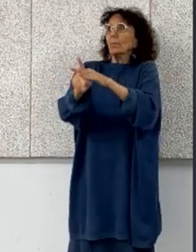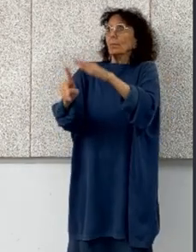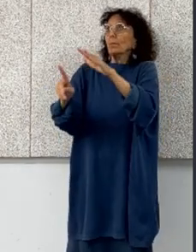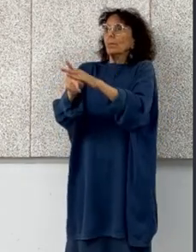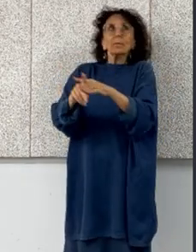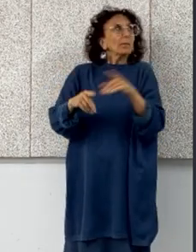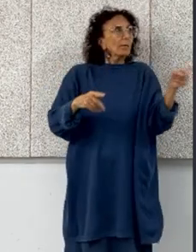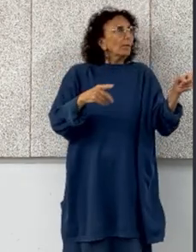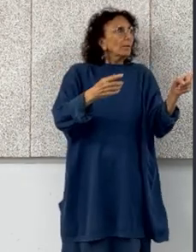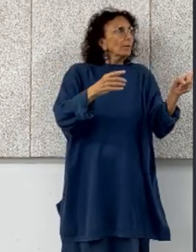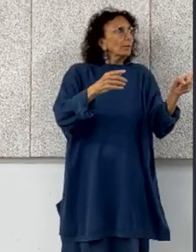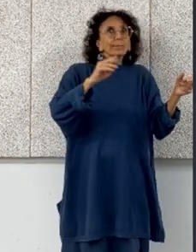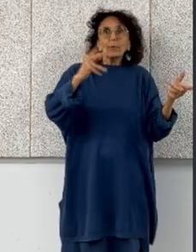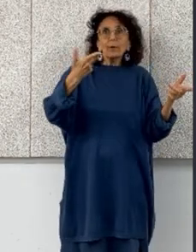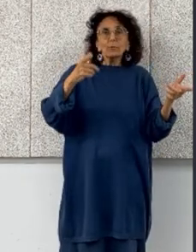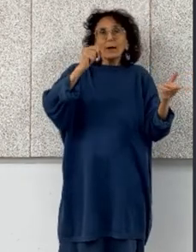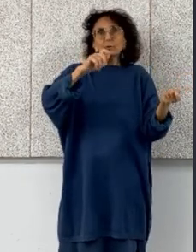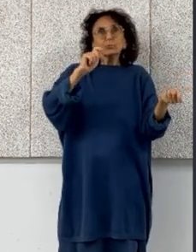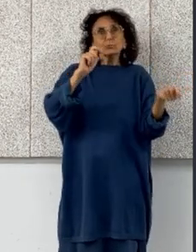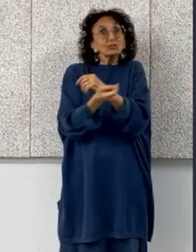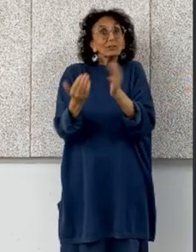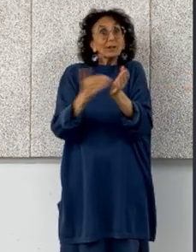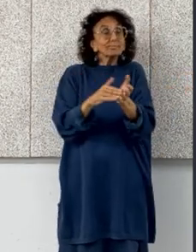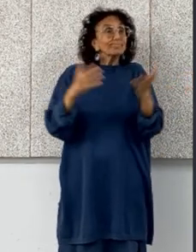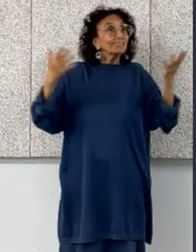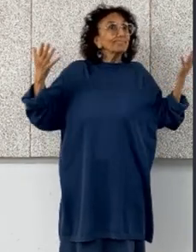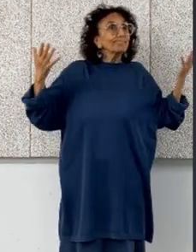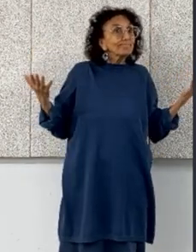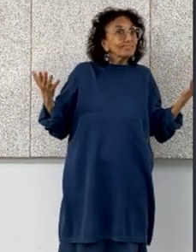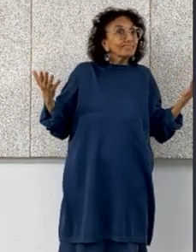solutioning that we've been doing. Mm-hmm. So that's,